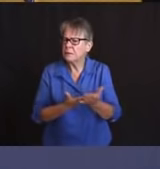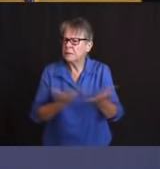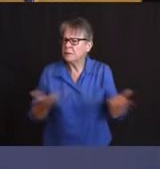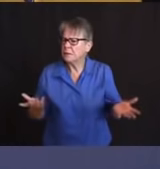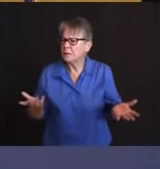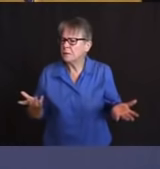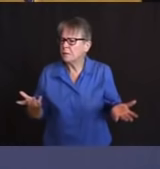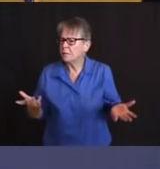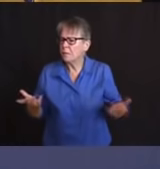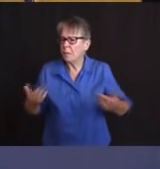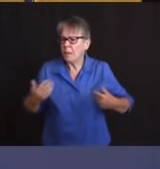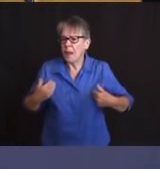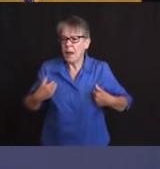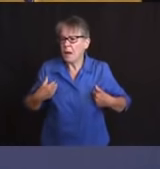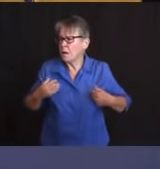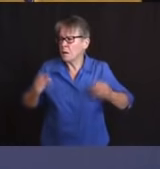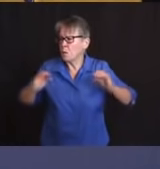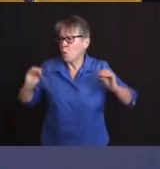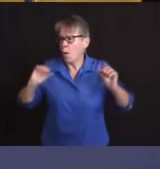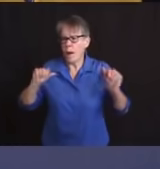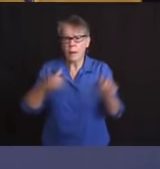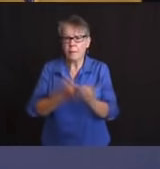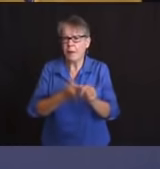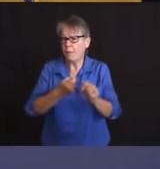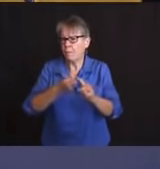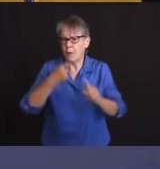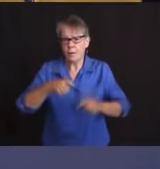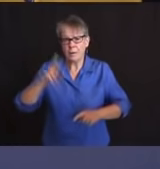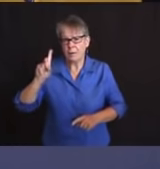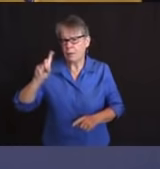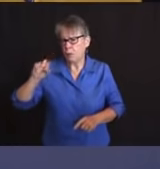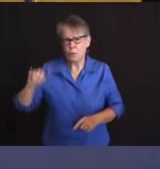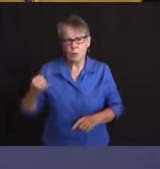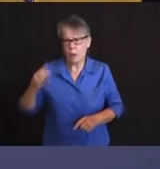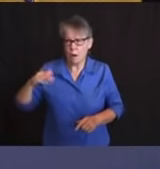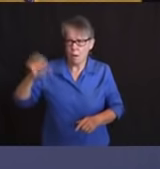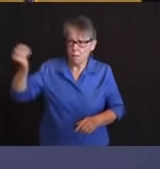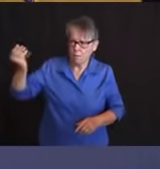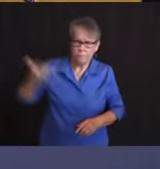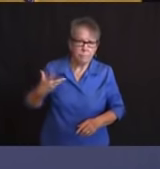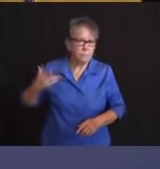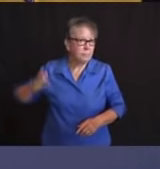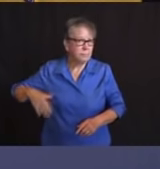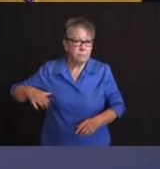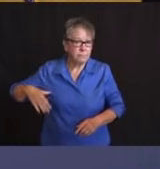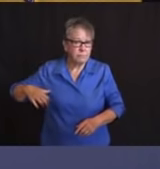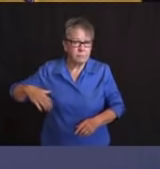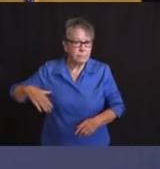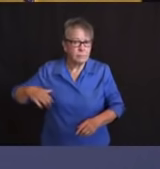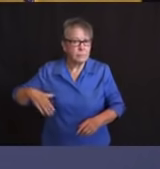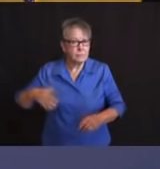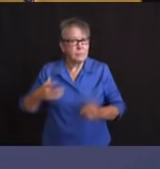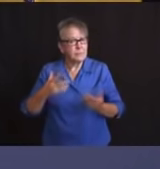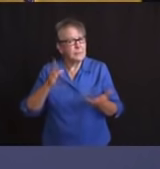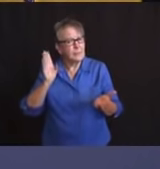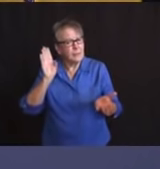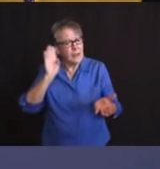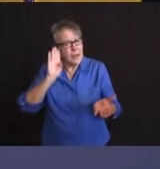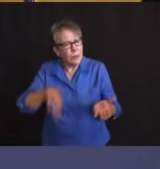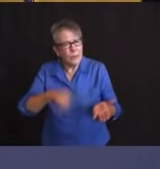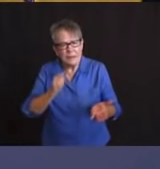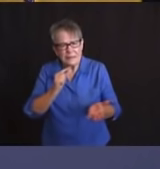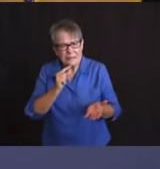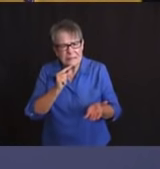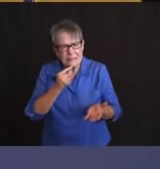We'll obviously respond in an orderly fashion. We are obsessed with long-term